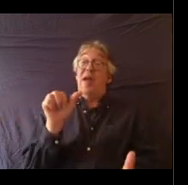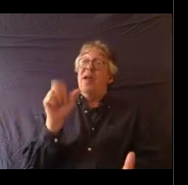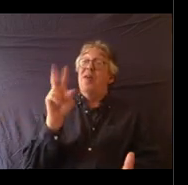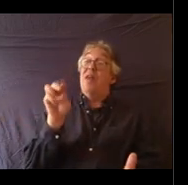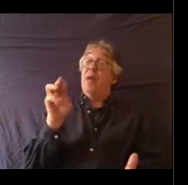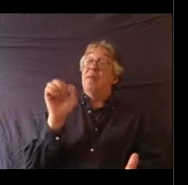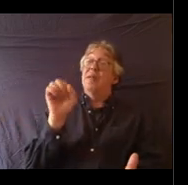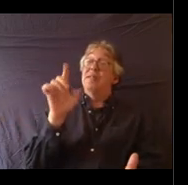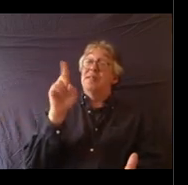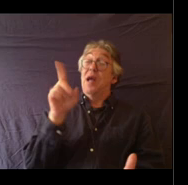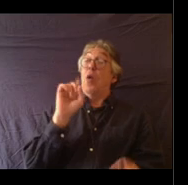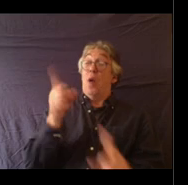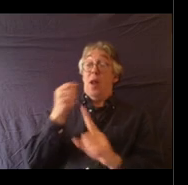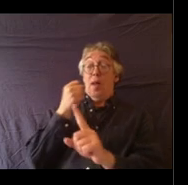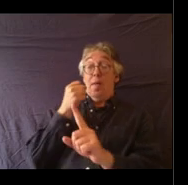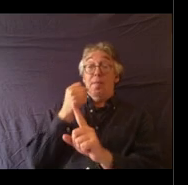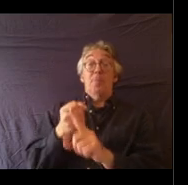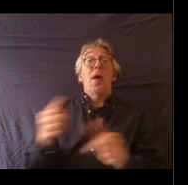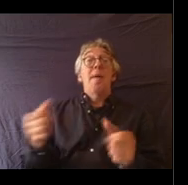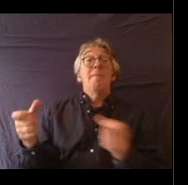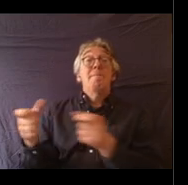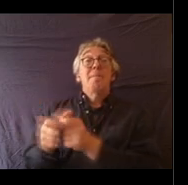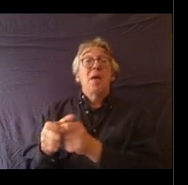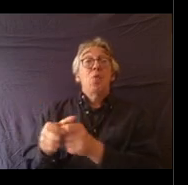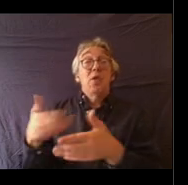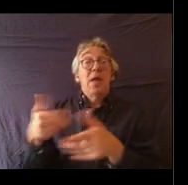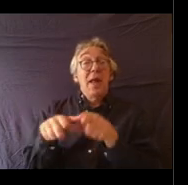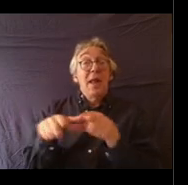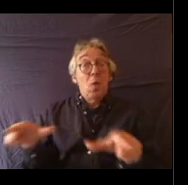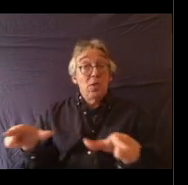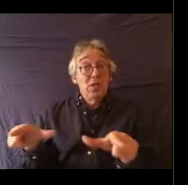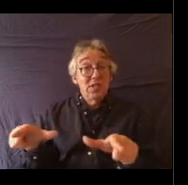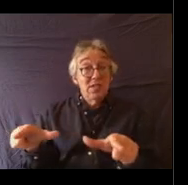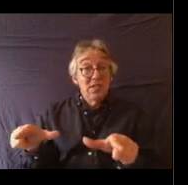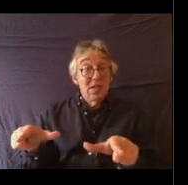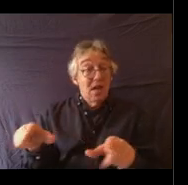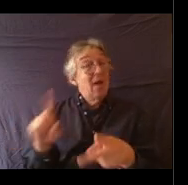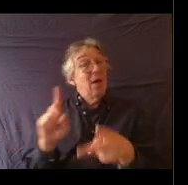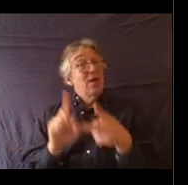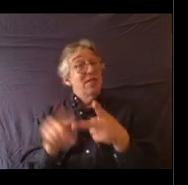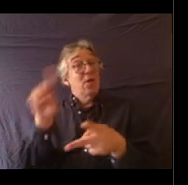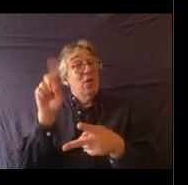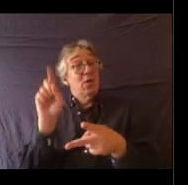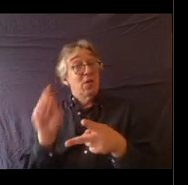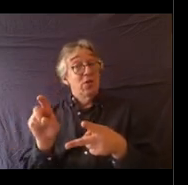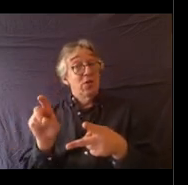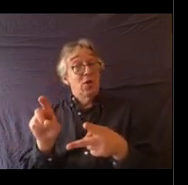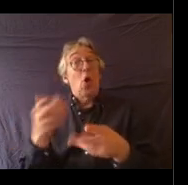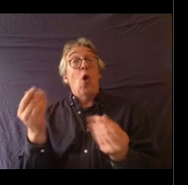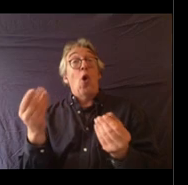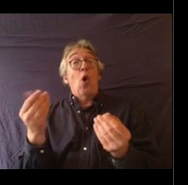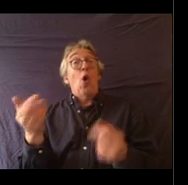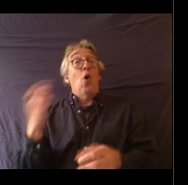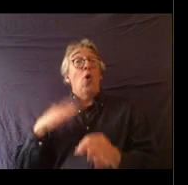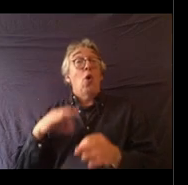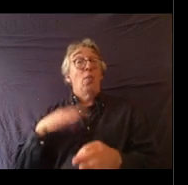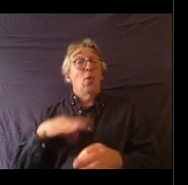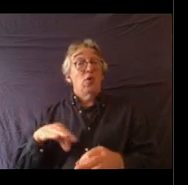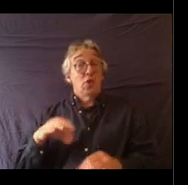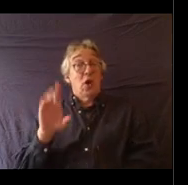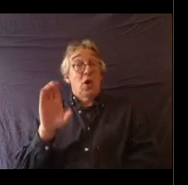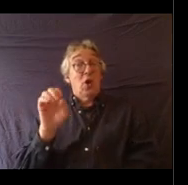accessibility of minority languages? And the add-on question is, are commercials also audiovisual